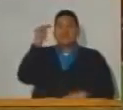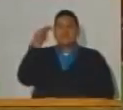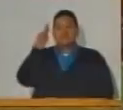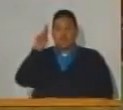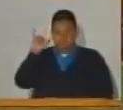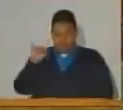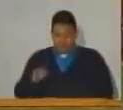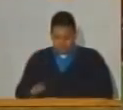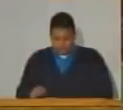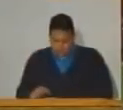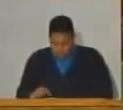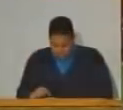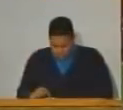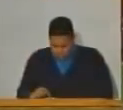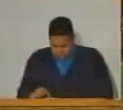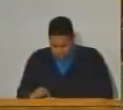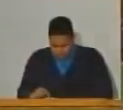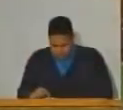NHRI.